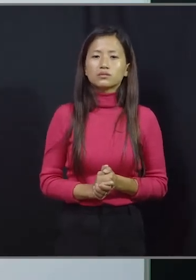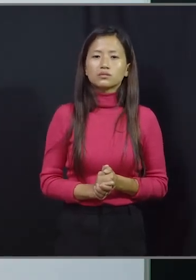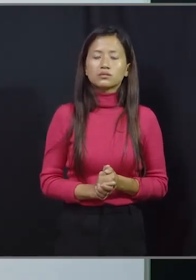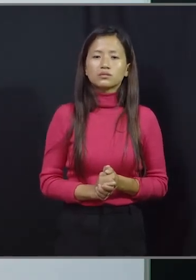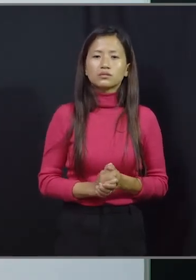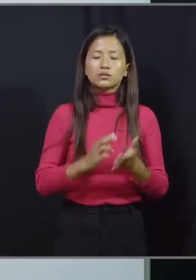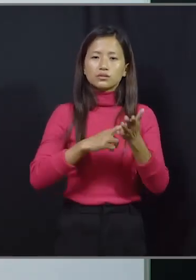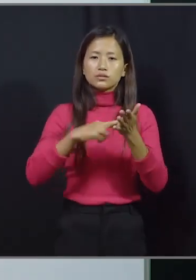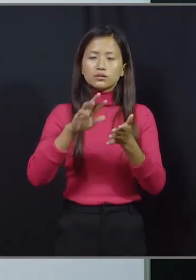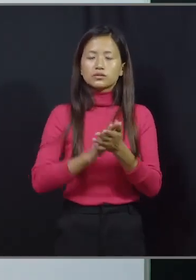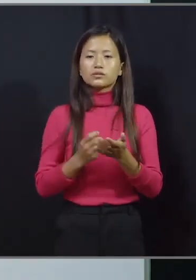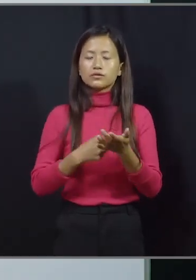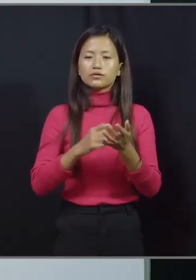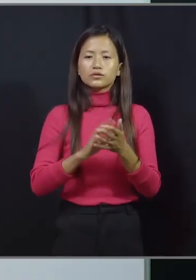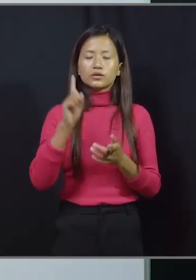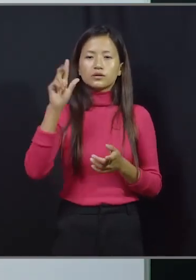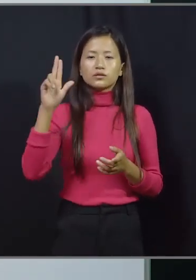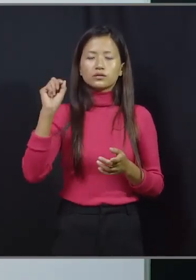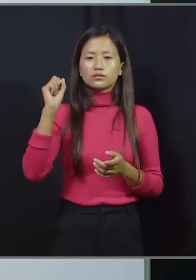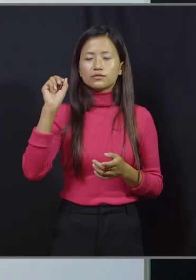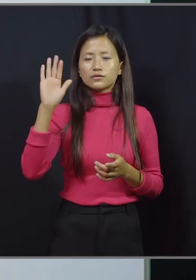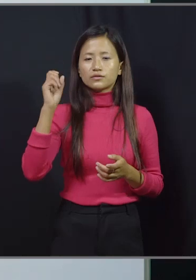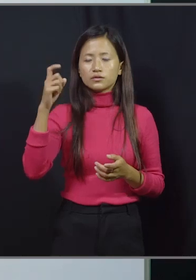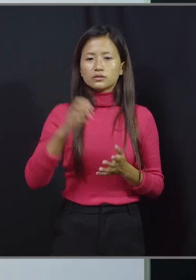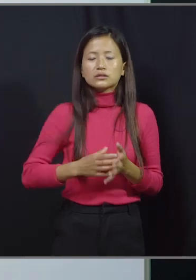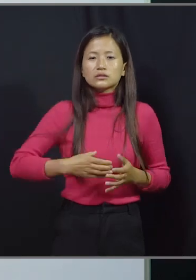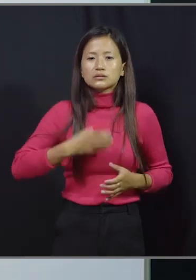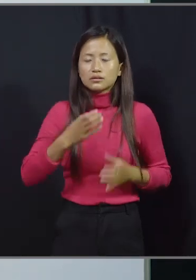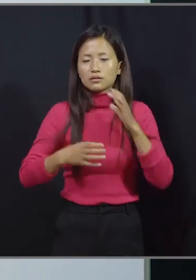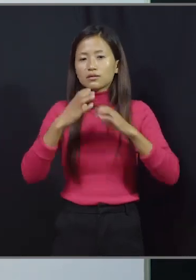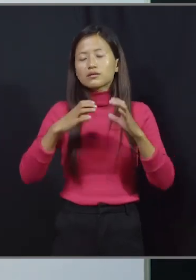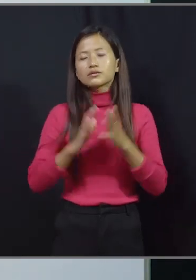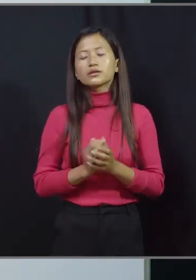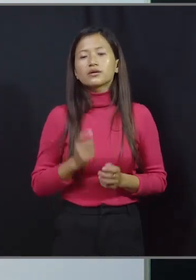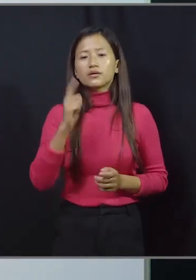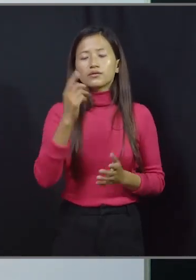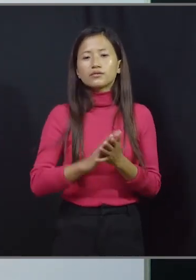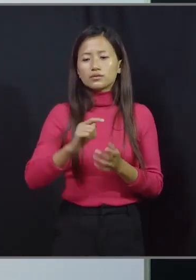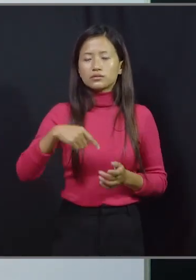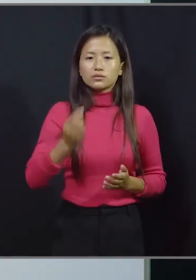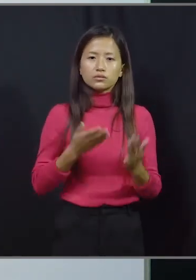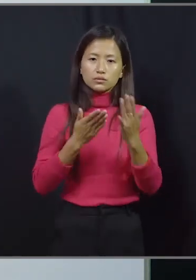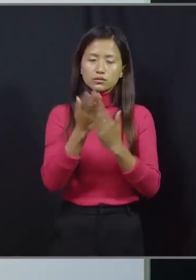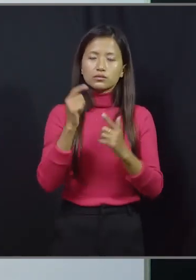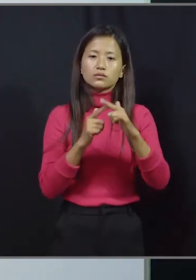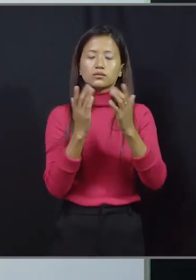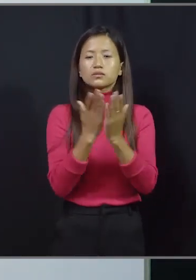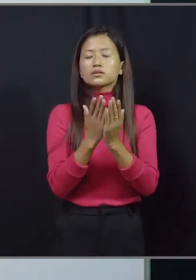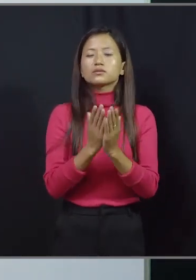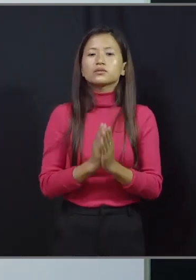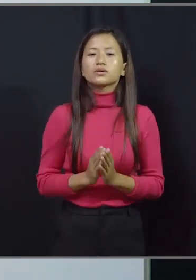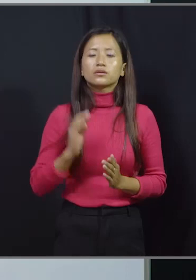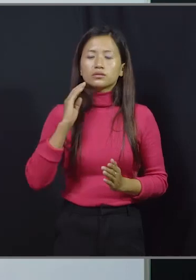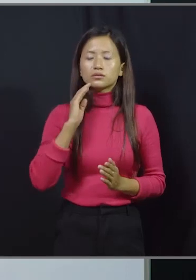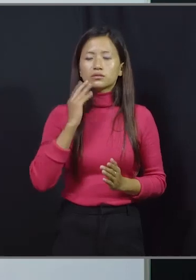the nature of the revolt of 1857. So I encourage every one of you to kindly go through your textbooks so that